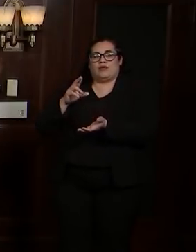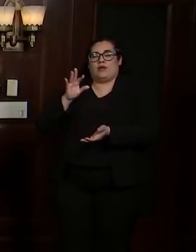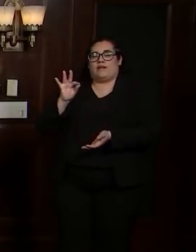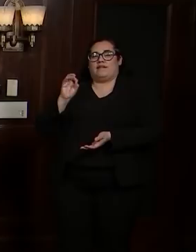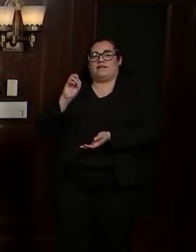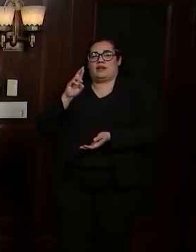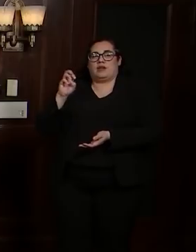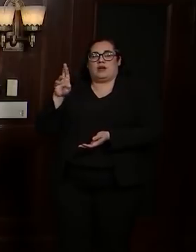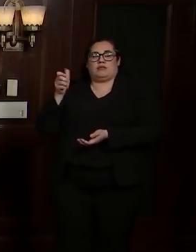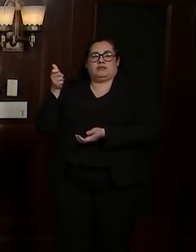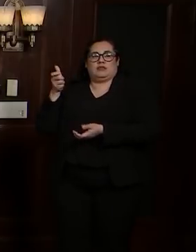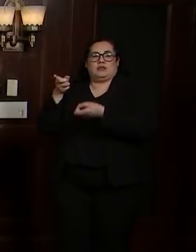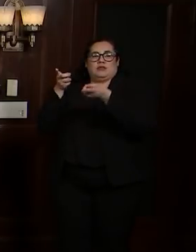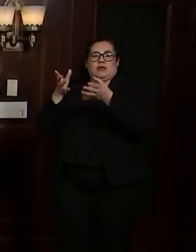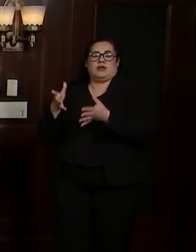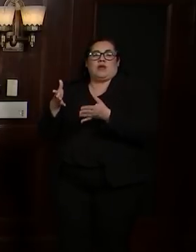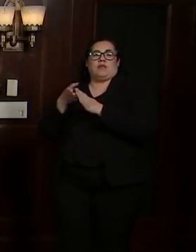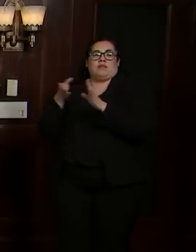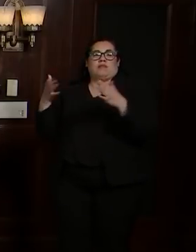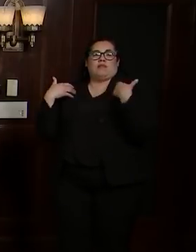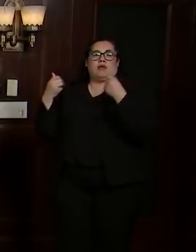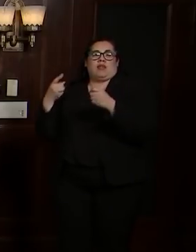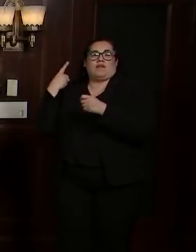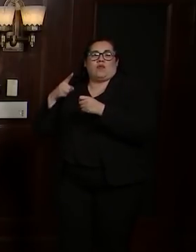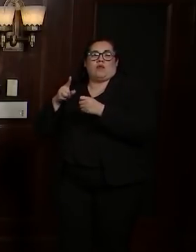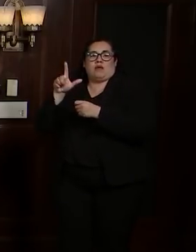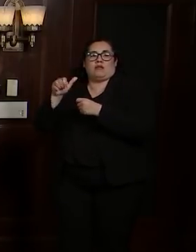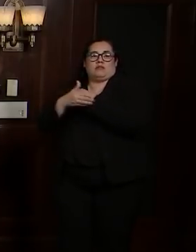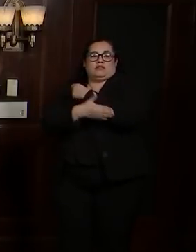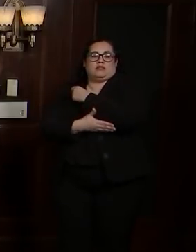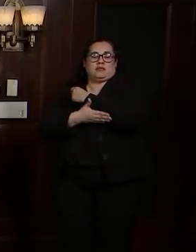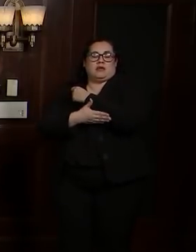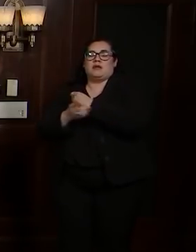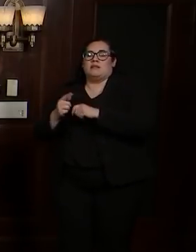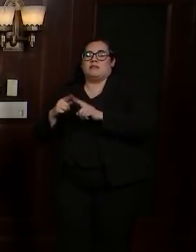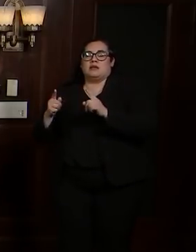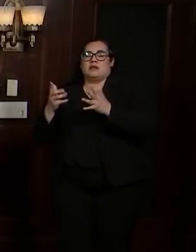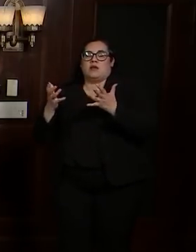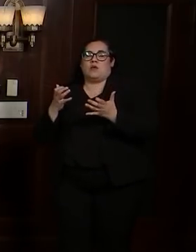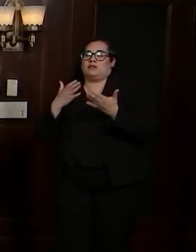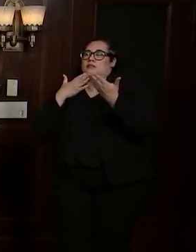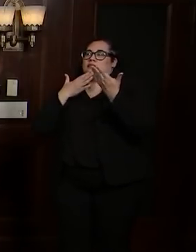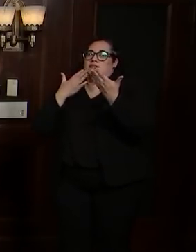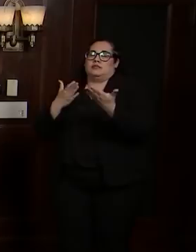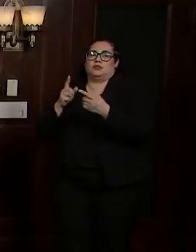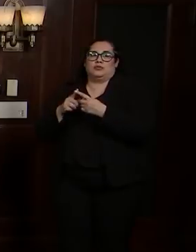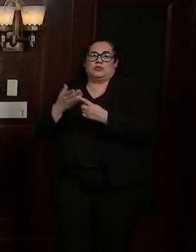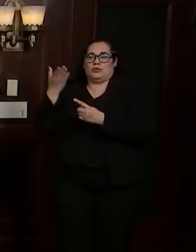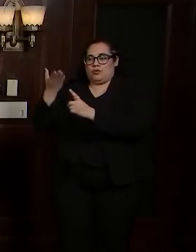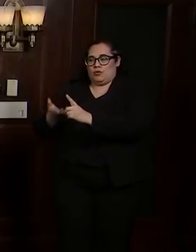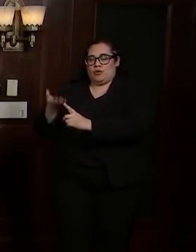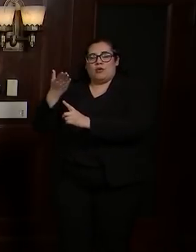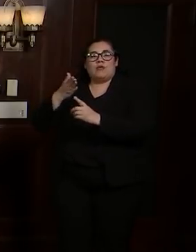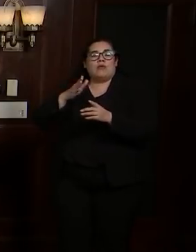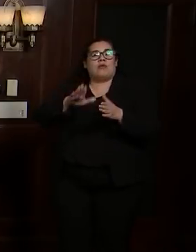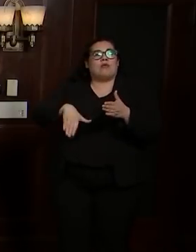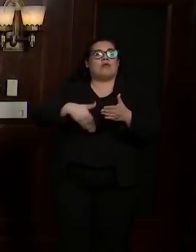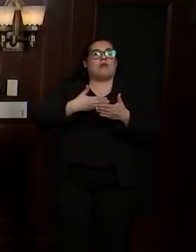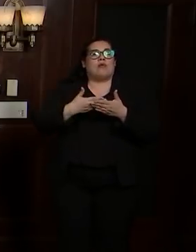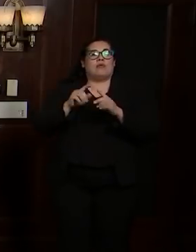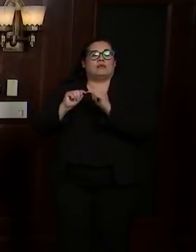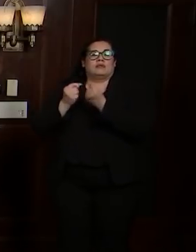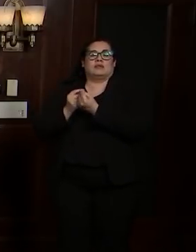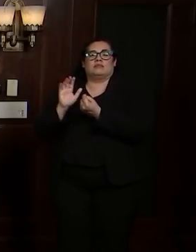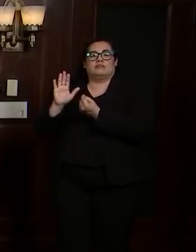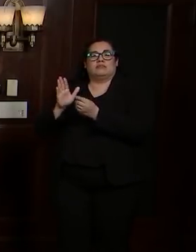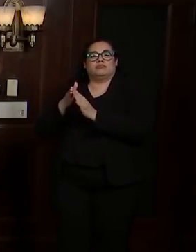del Departamento de Salud Pública del Condado, pero yo quiero dar mis gracias a ella, a todo el equipo